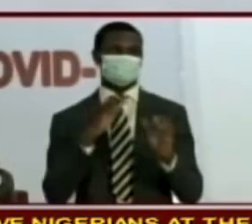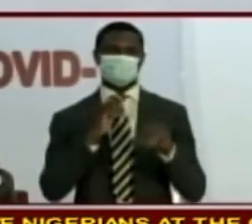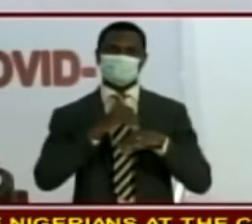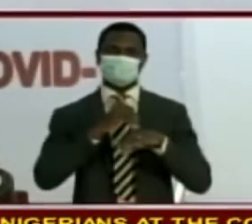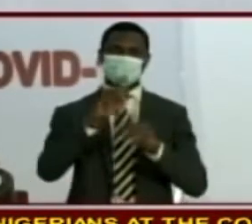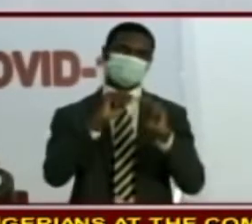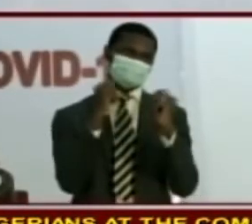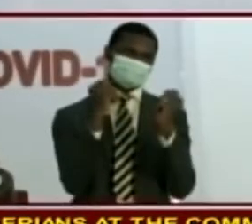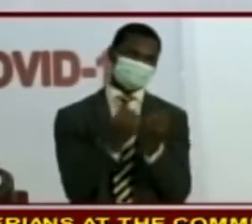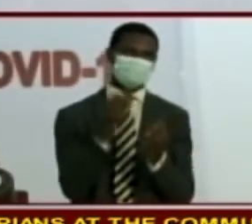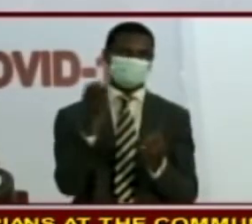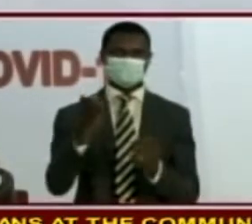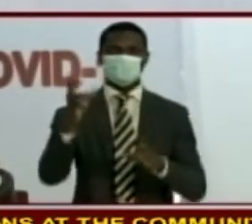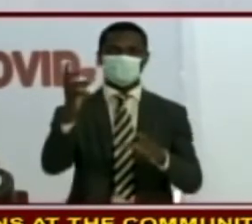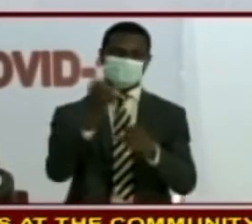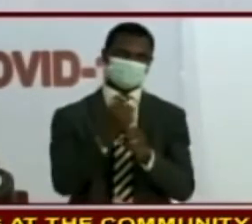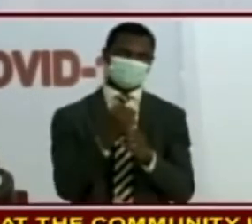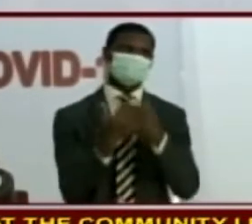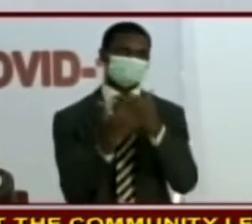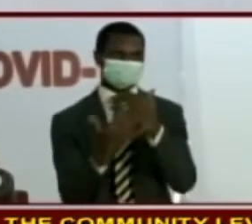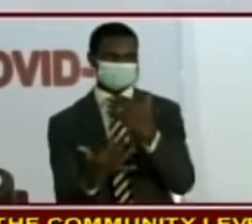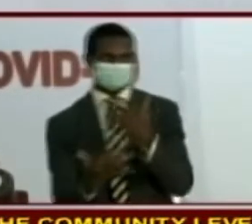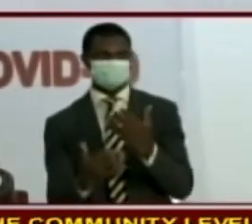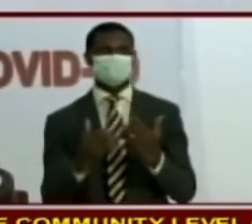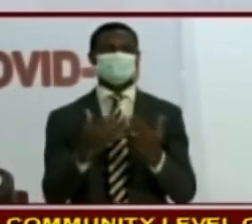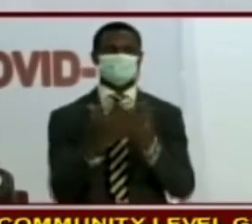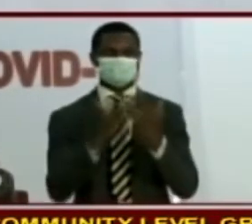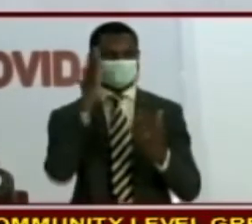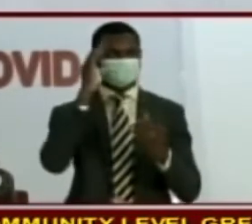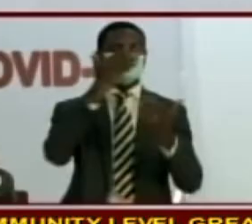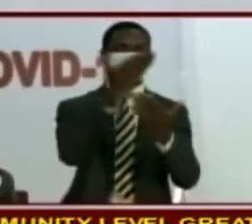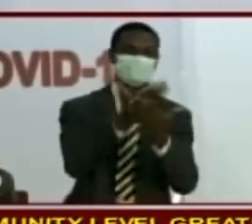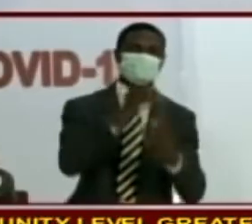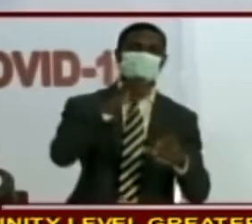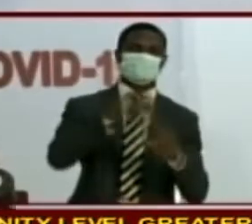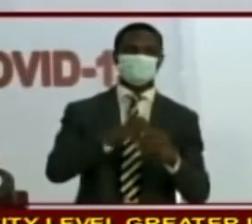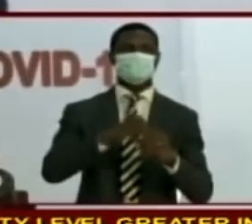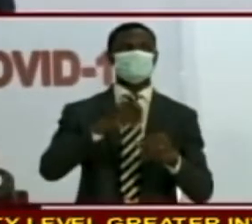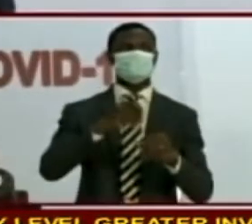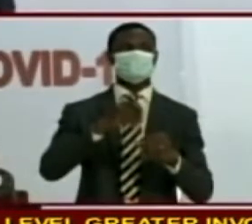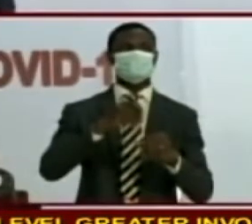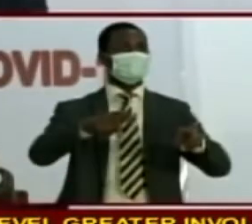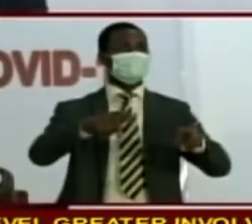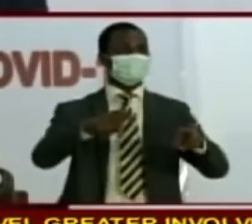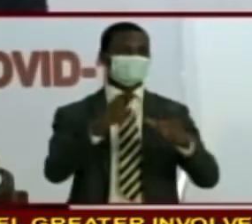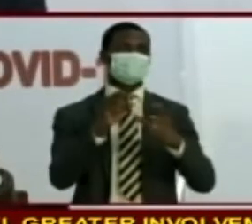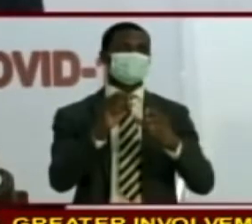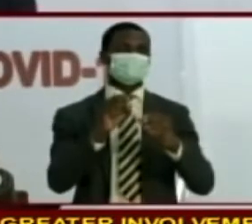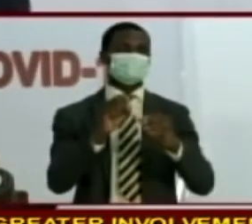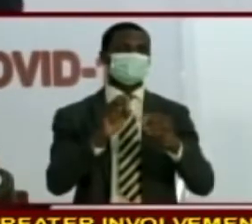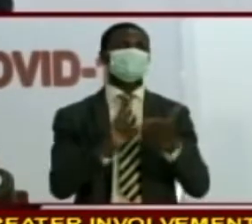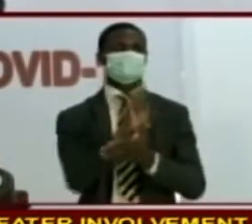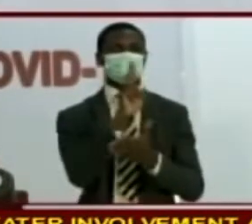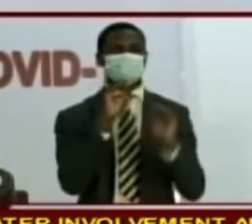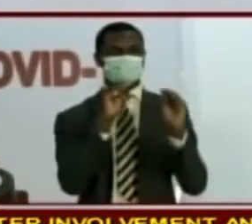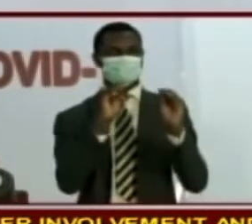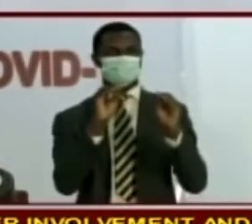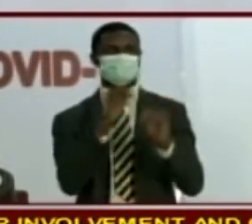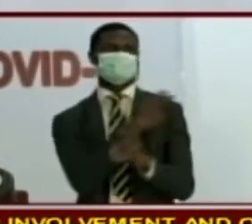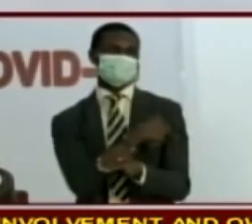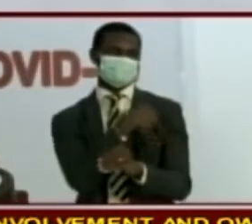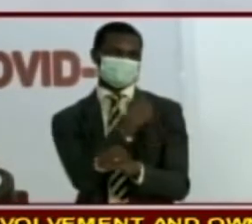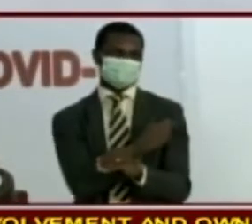collected samples. The samples have arrived in the lab in Rivers State, in Rivers University Teaching Hospital. So we should